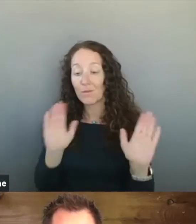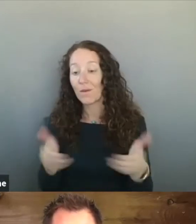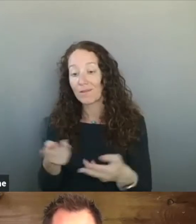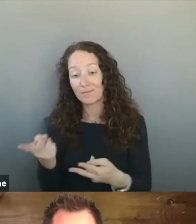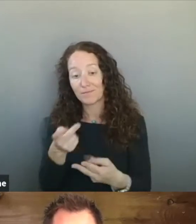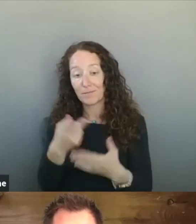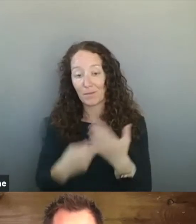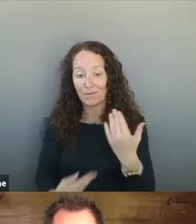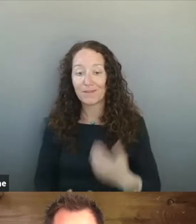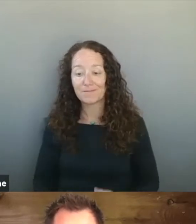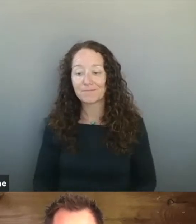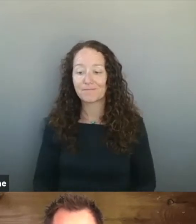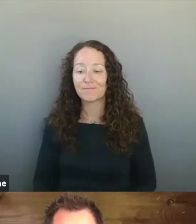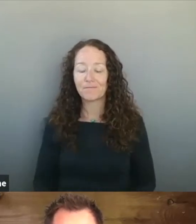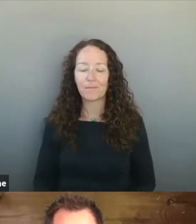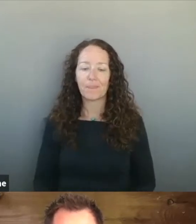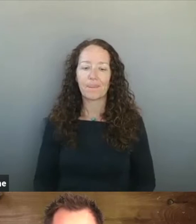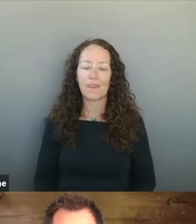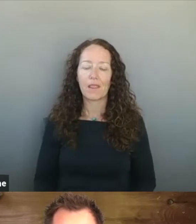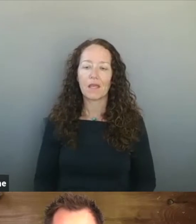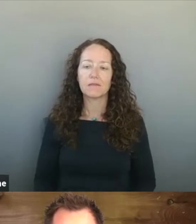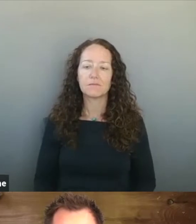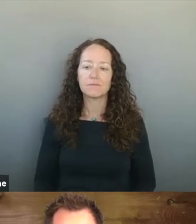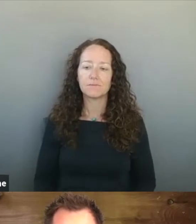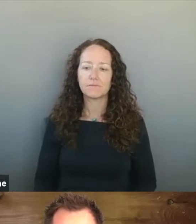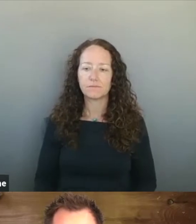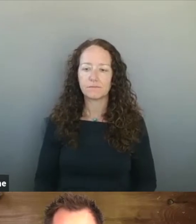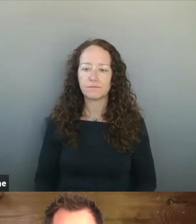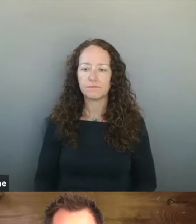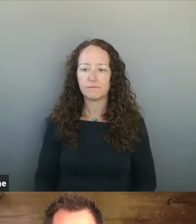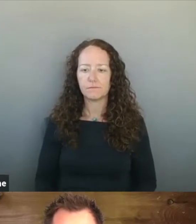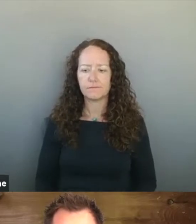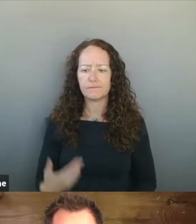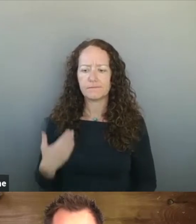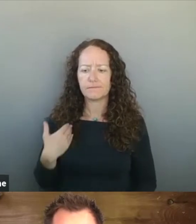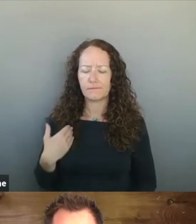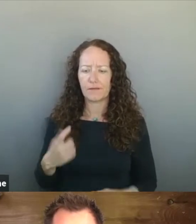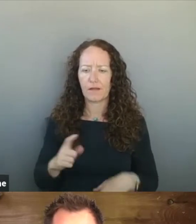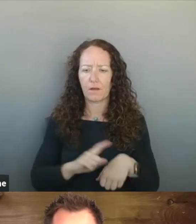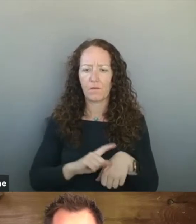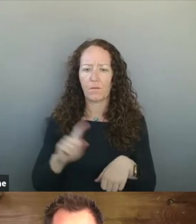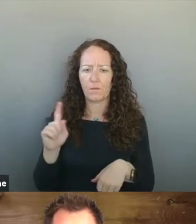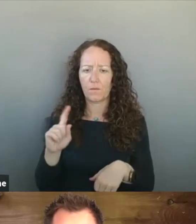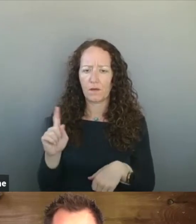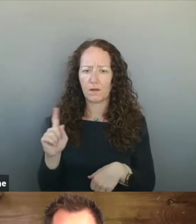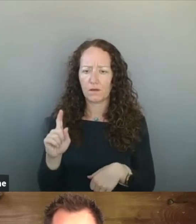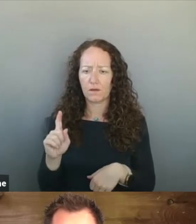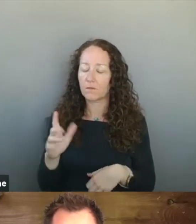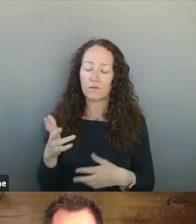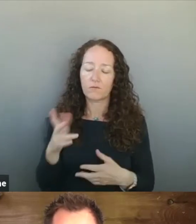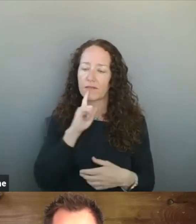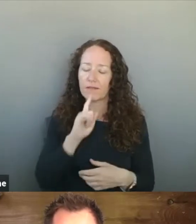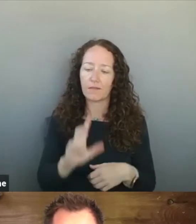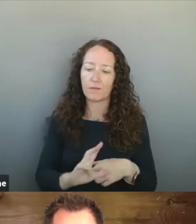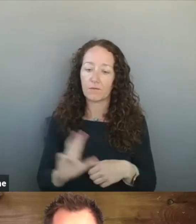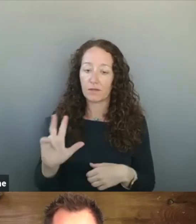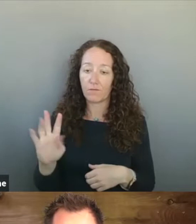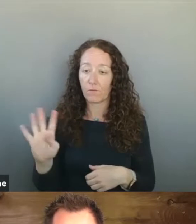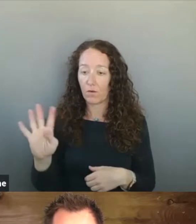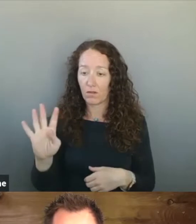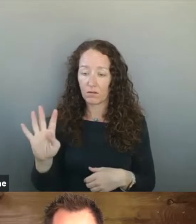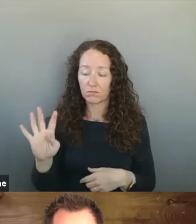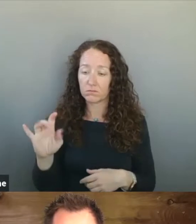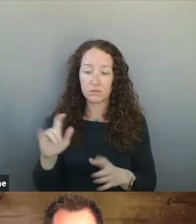At the top of the hour, I just wanted to note that we asked a couple of questions on the Mentimeter, just to get